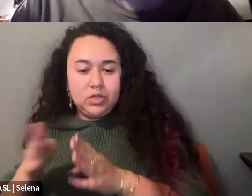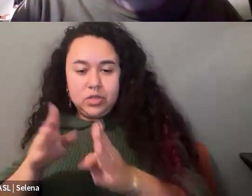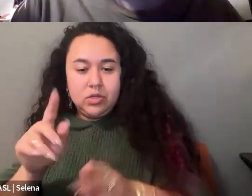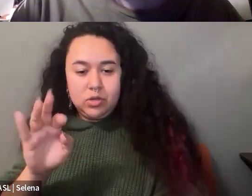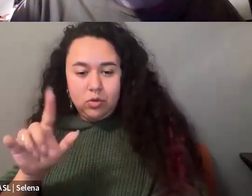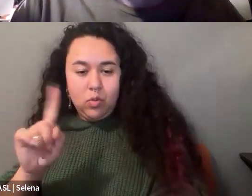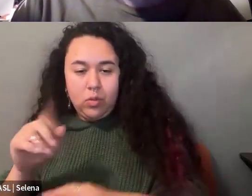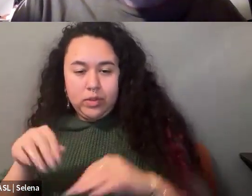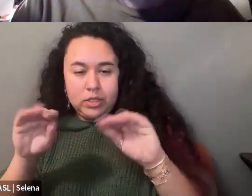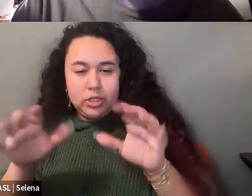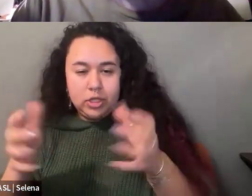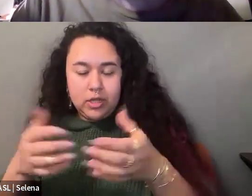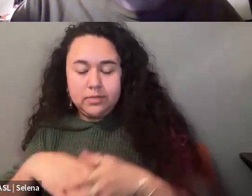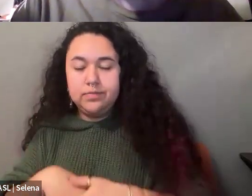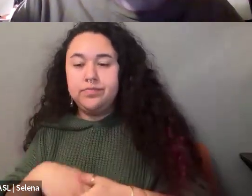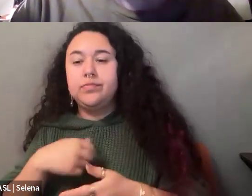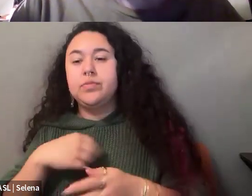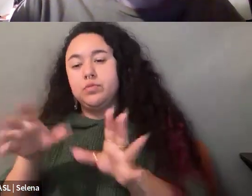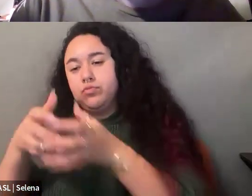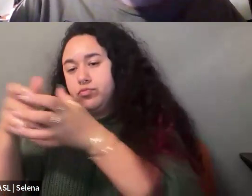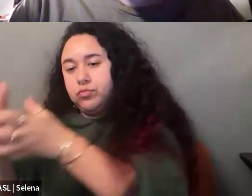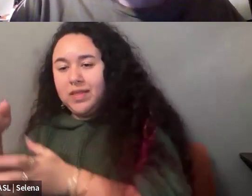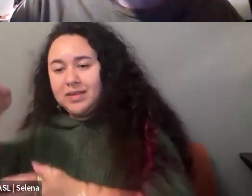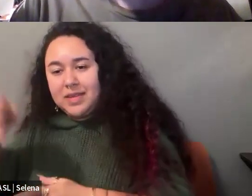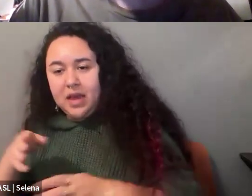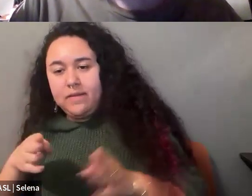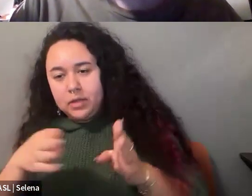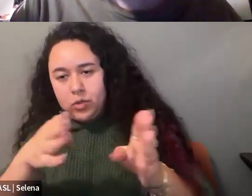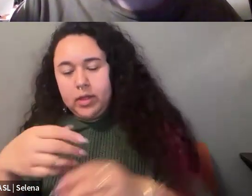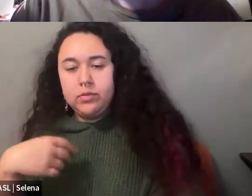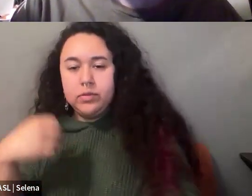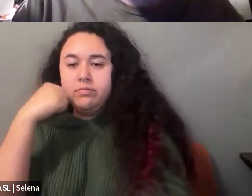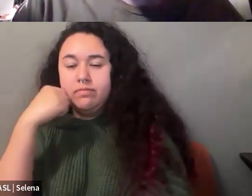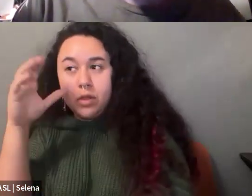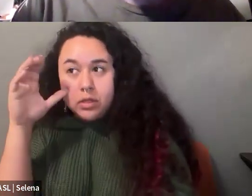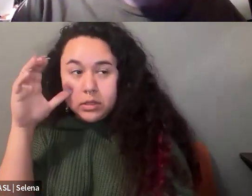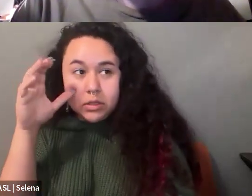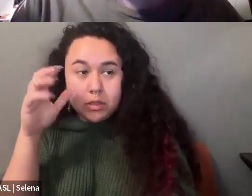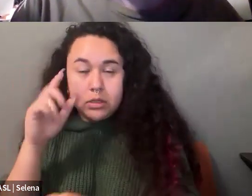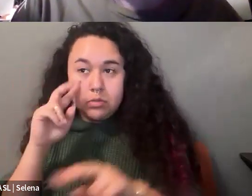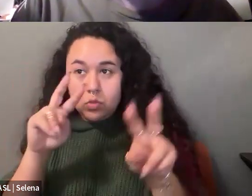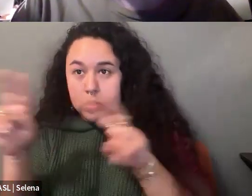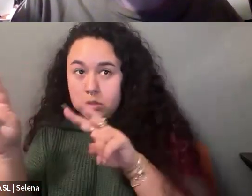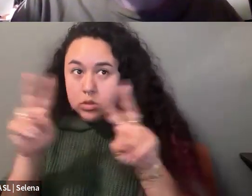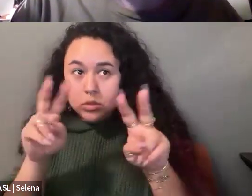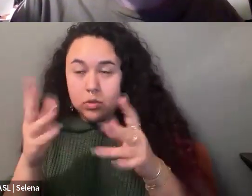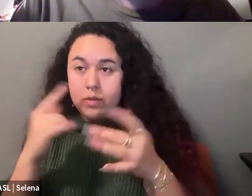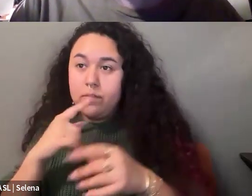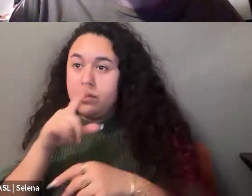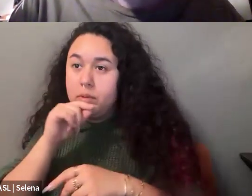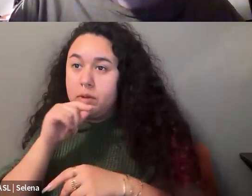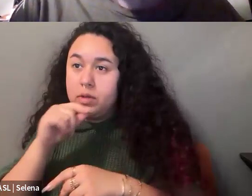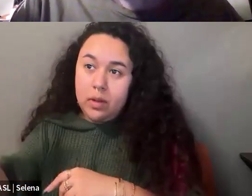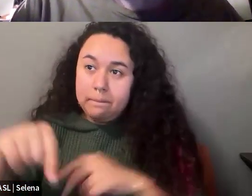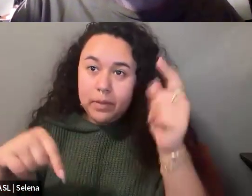teach these at. But we pull off to the side and we just stand there and we listen and we just wait for the birds to come